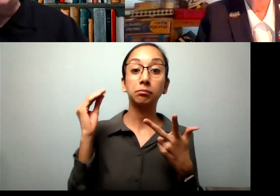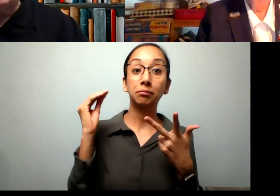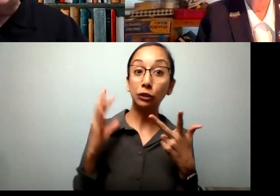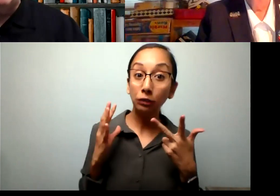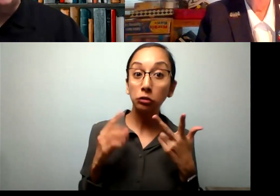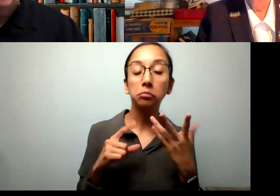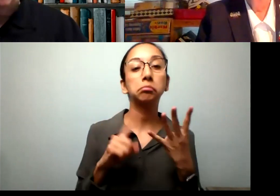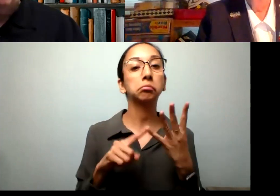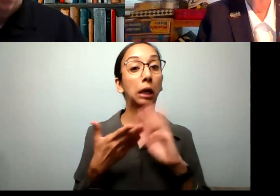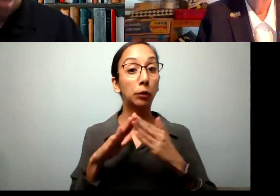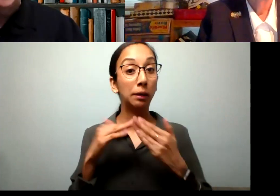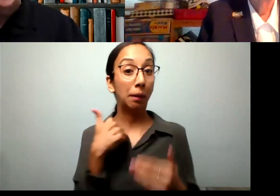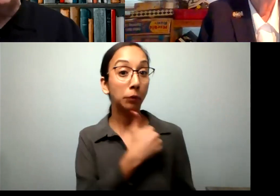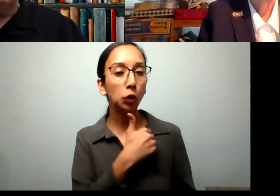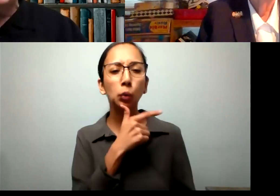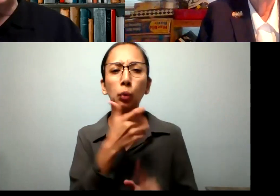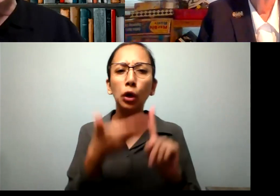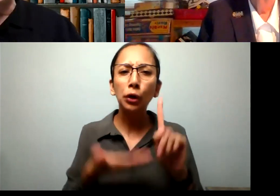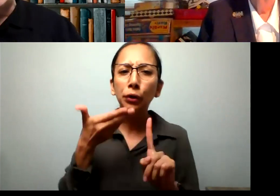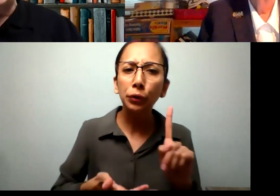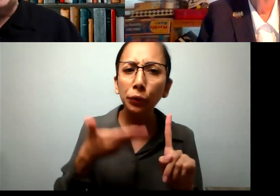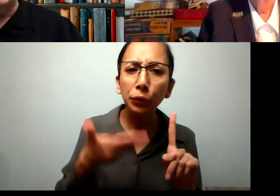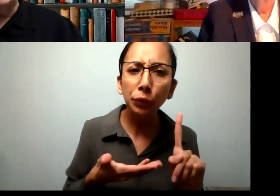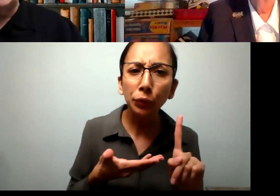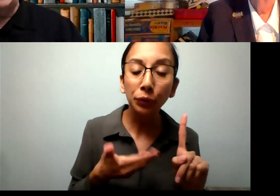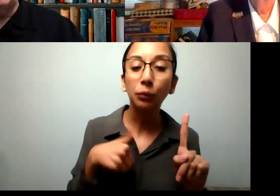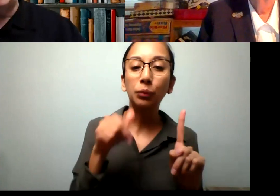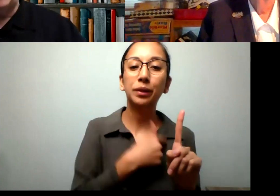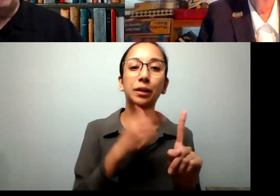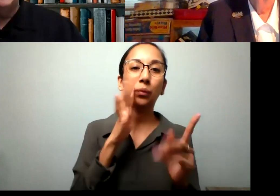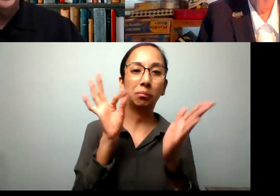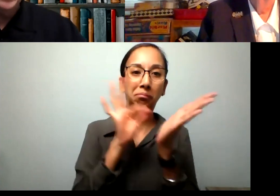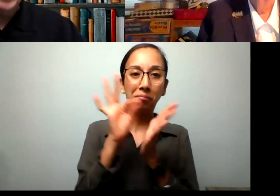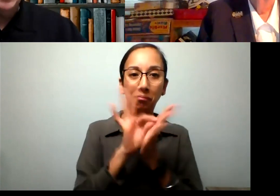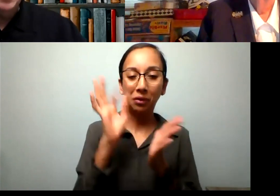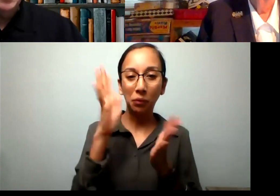you a community member? Who are you? So we're going to tally that and let everyone know.